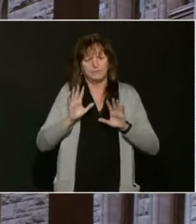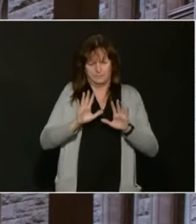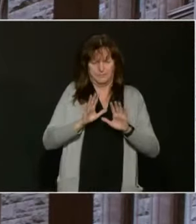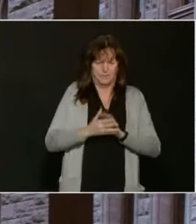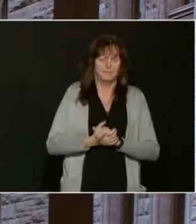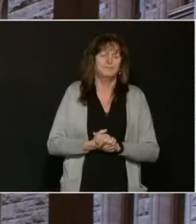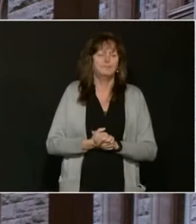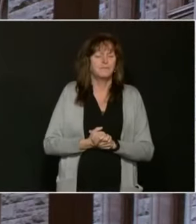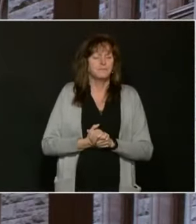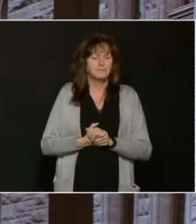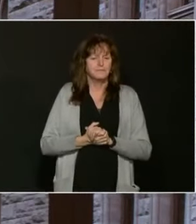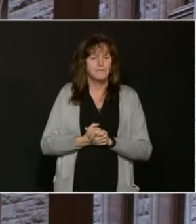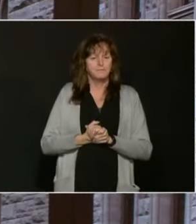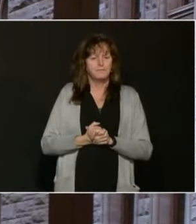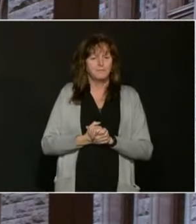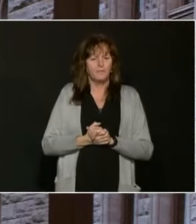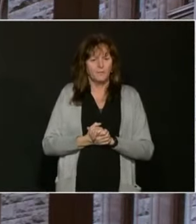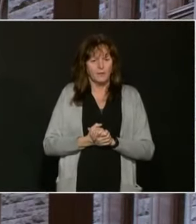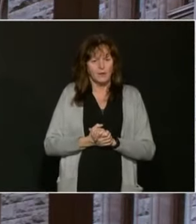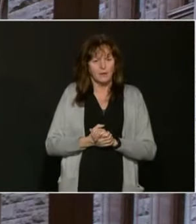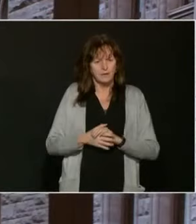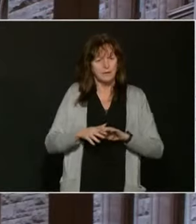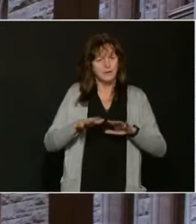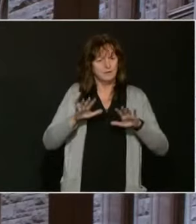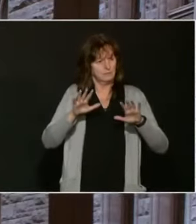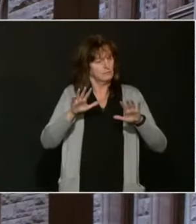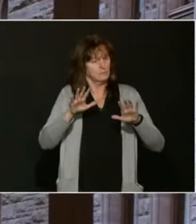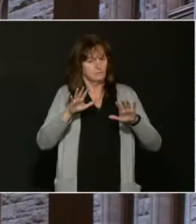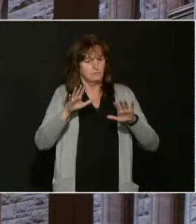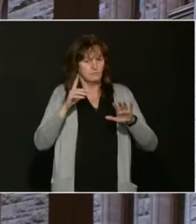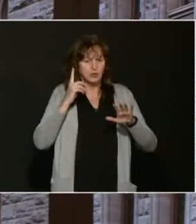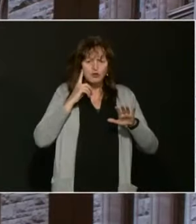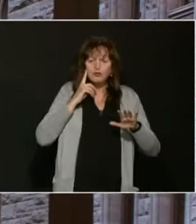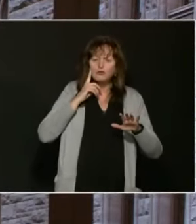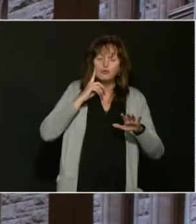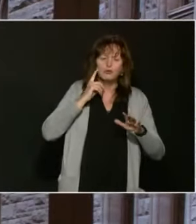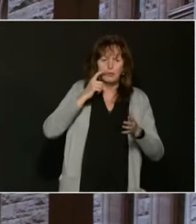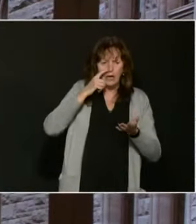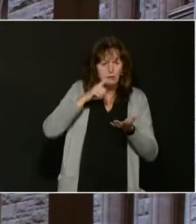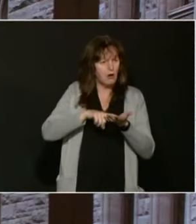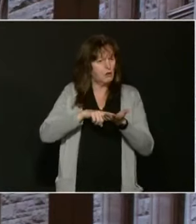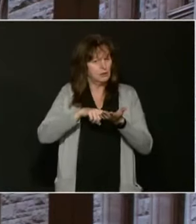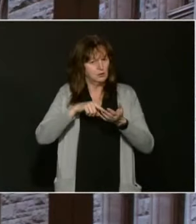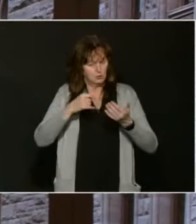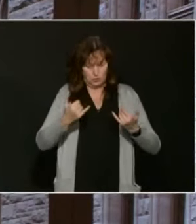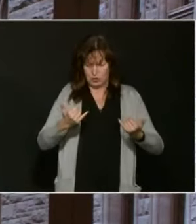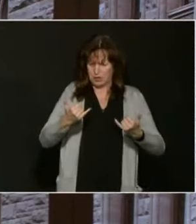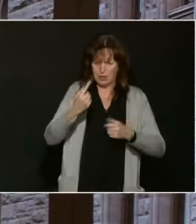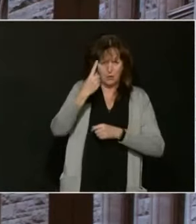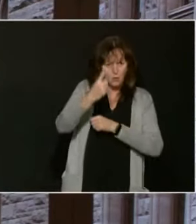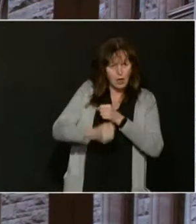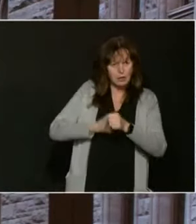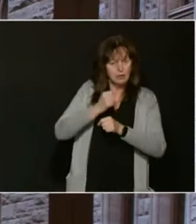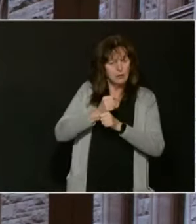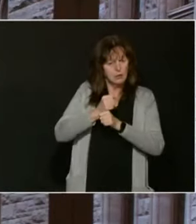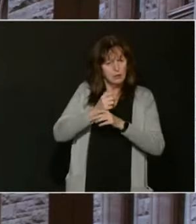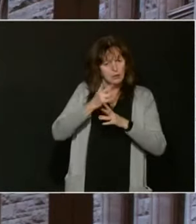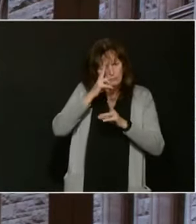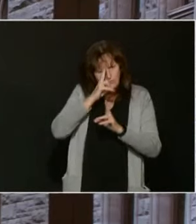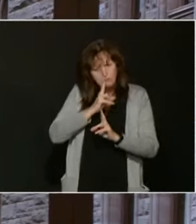heard, and today we want to acknowledge that today is the National Day of Observance of COVID-19. And